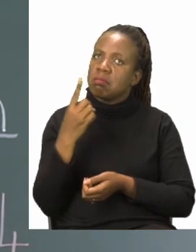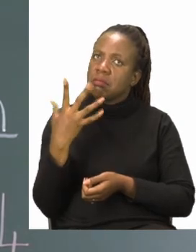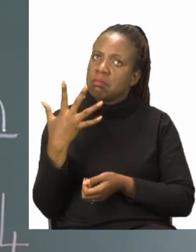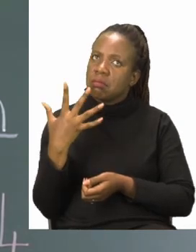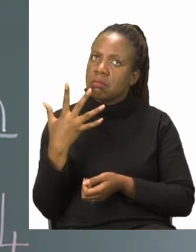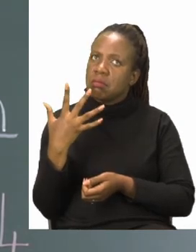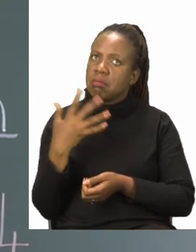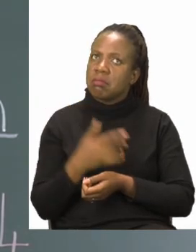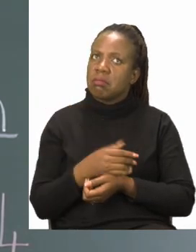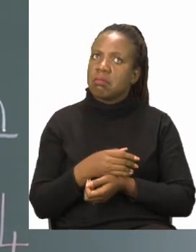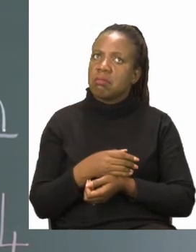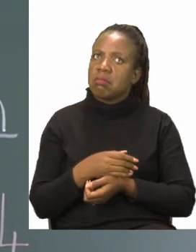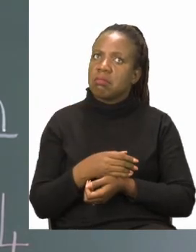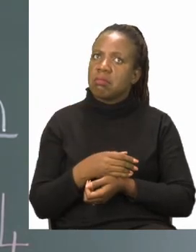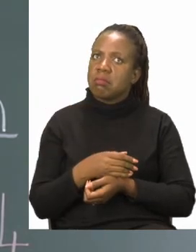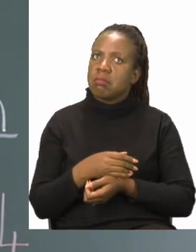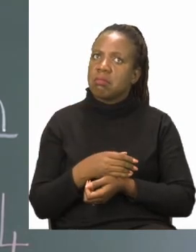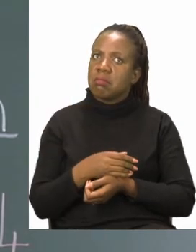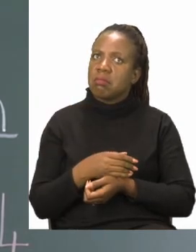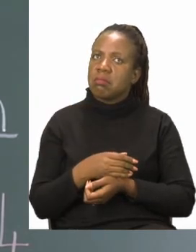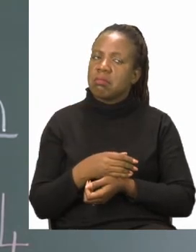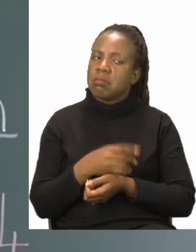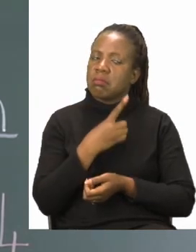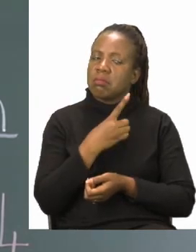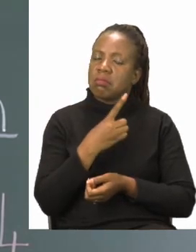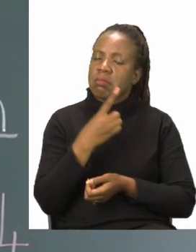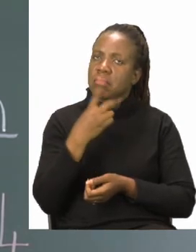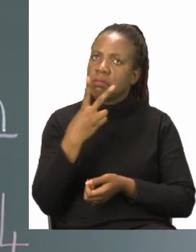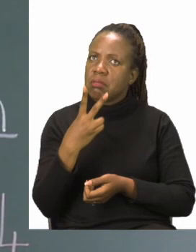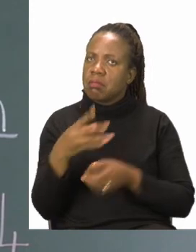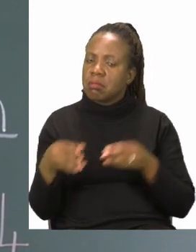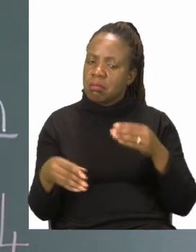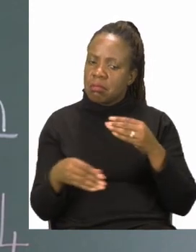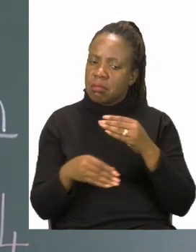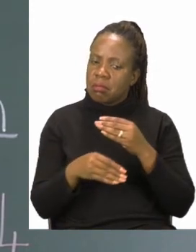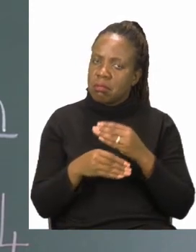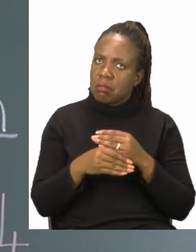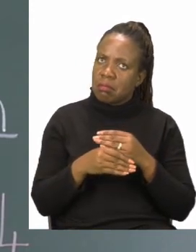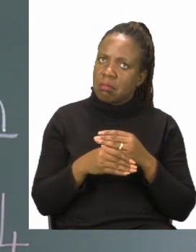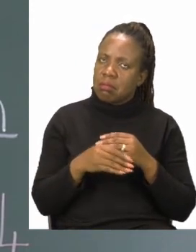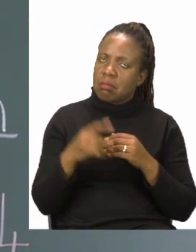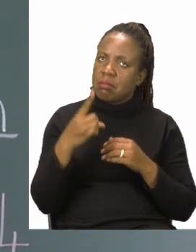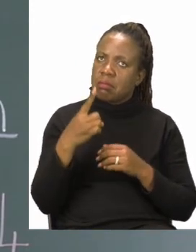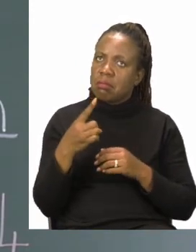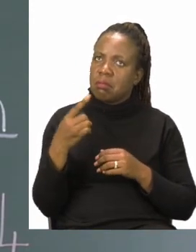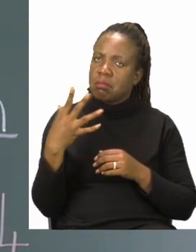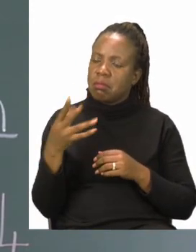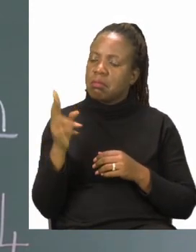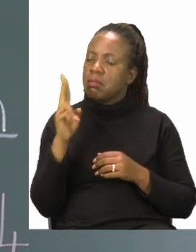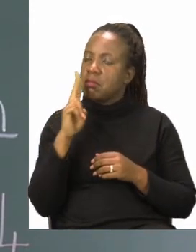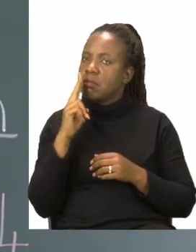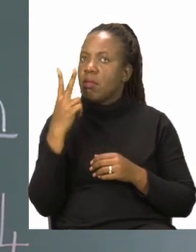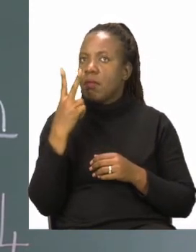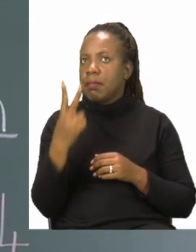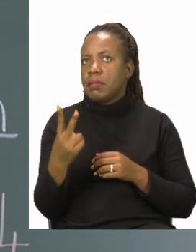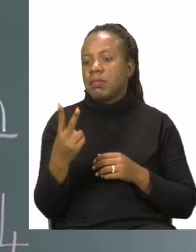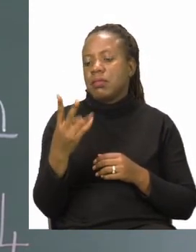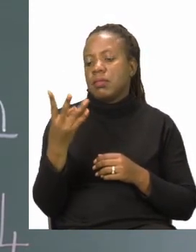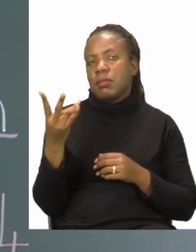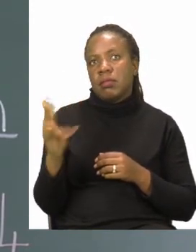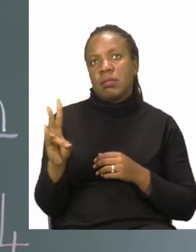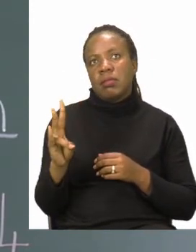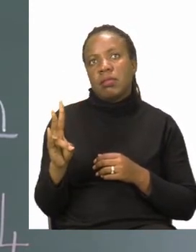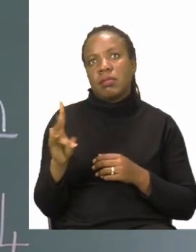15. So 12 plus 15 equals